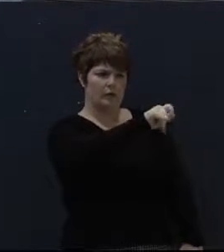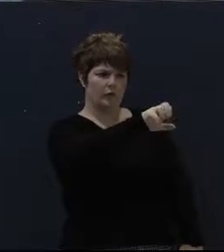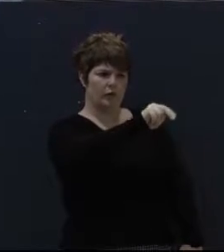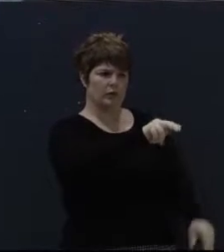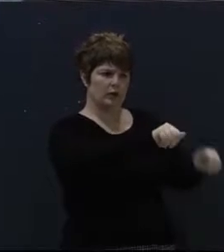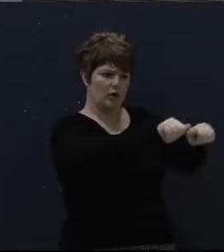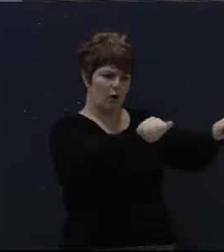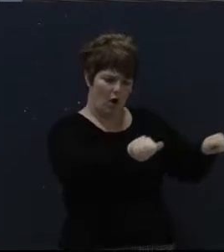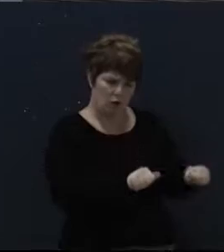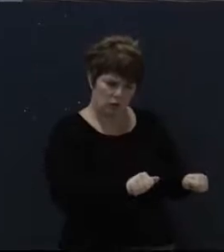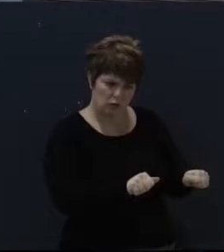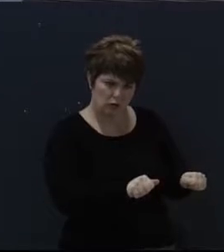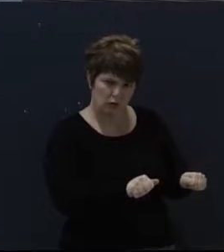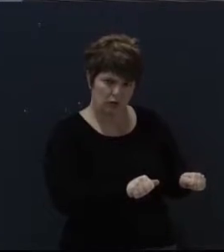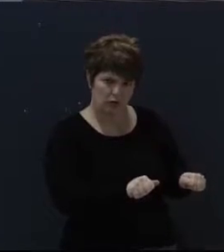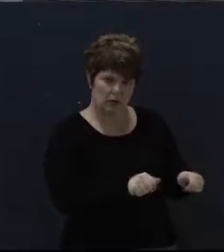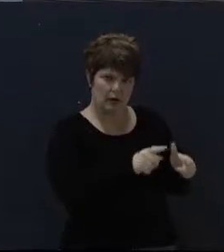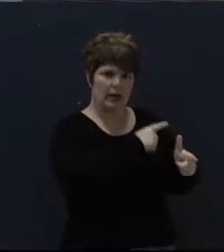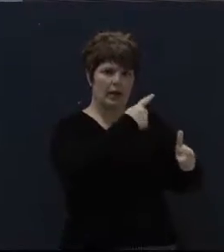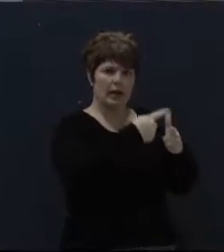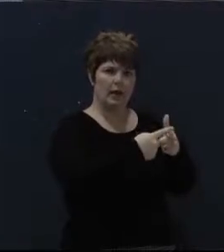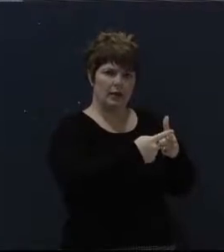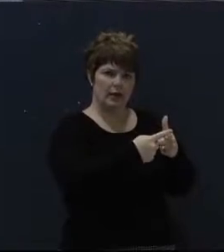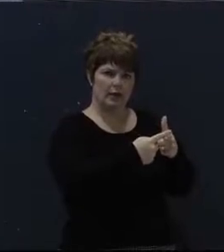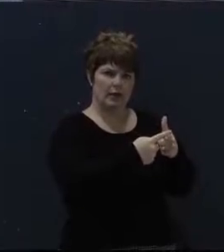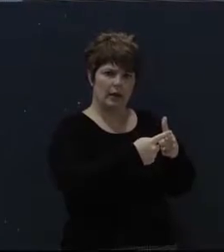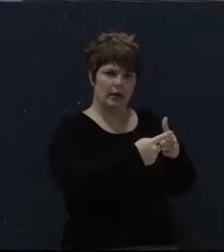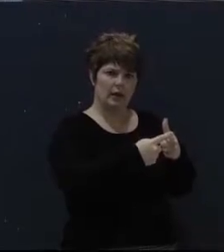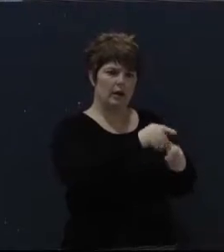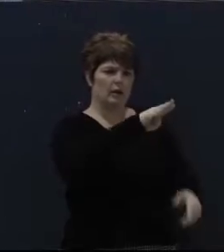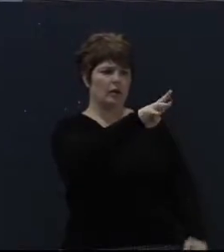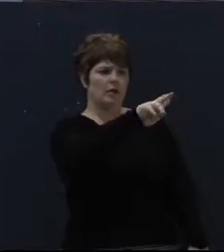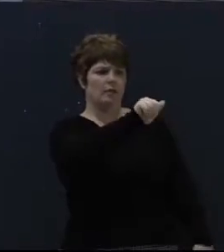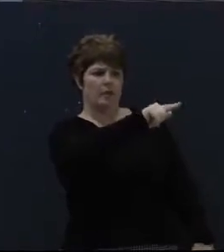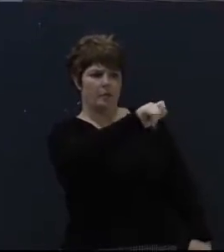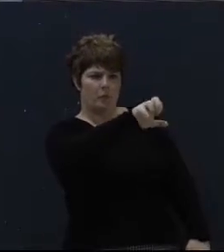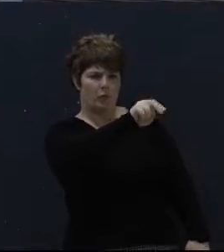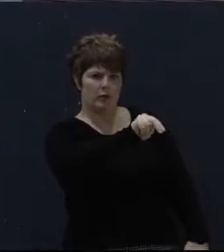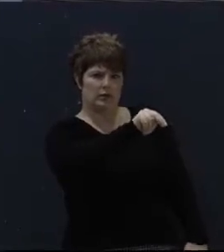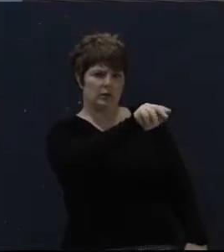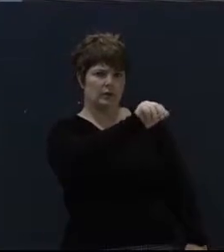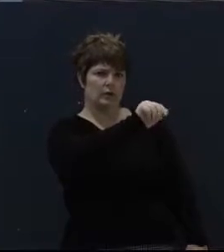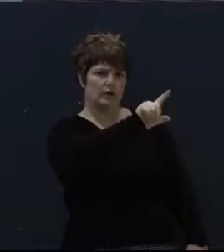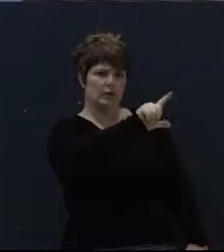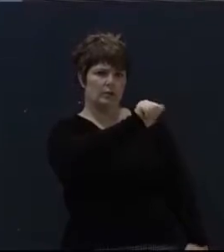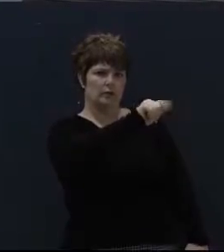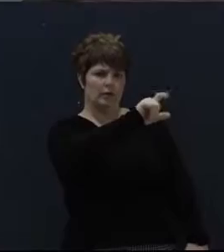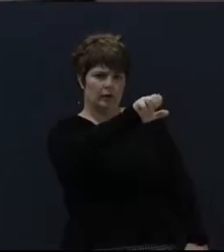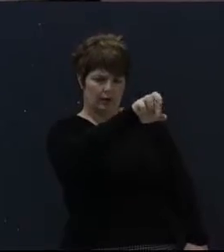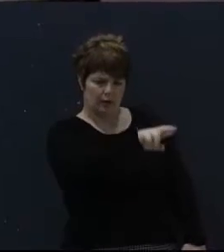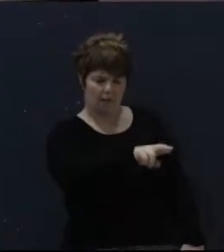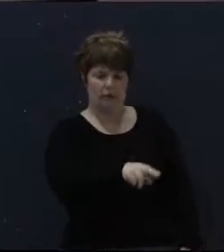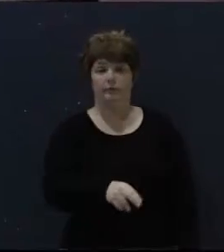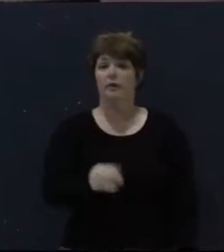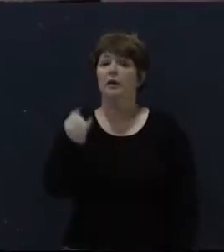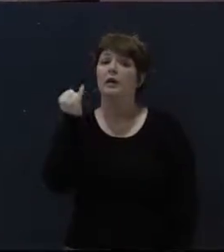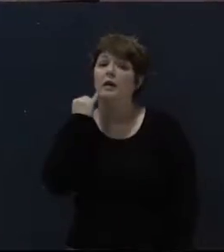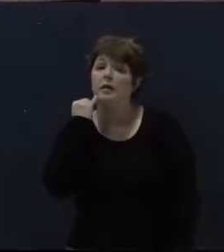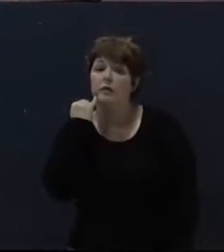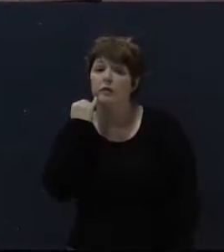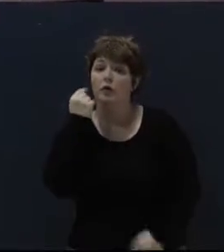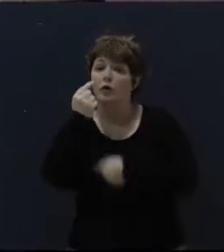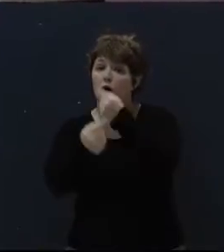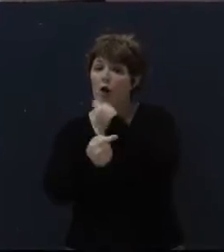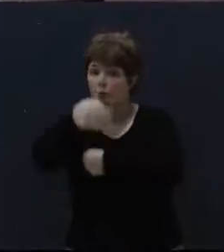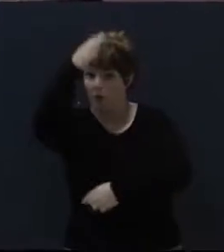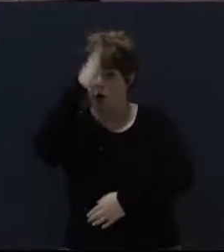first, a brazen altar and then a brazen laver. I want to say this to you. If you're going to get to where God is, you're going to